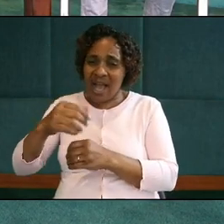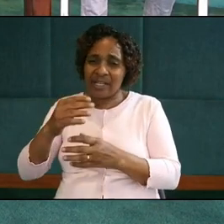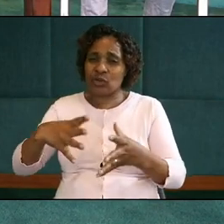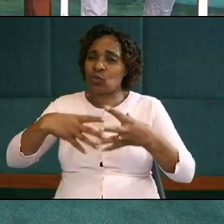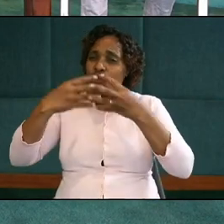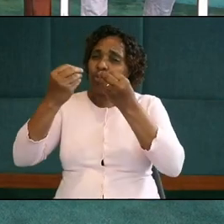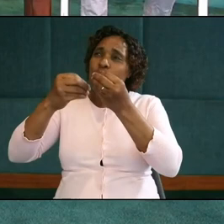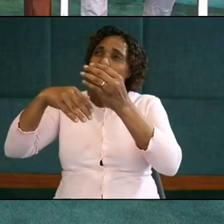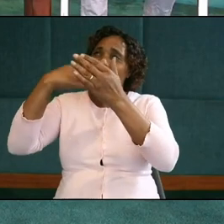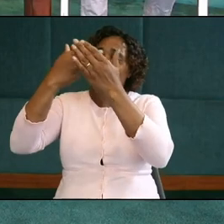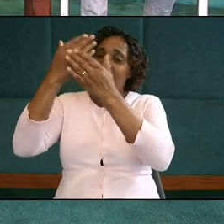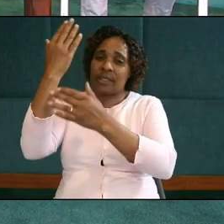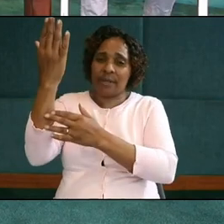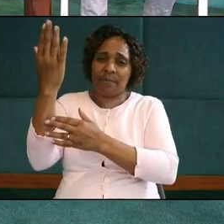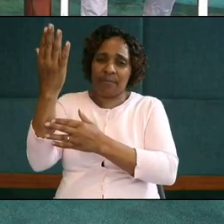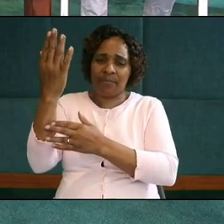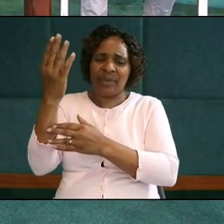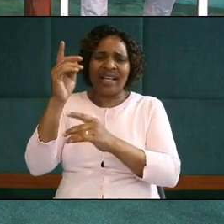solicit,